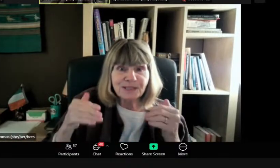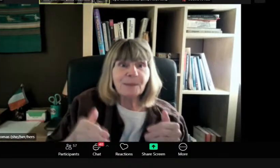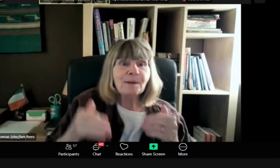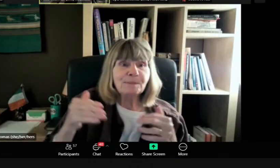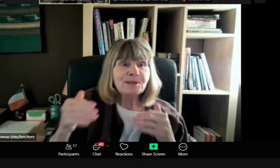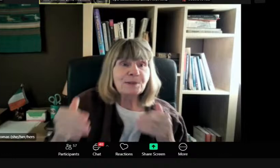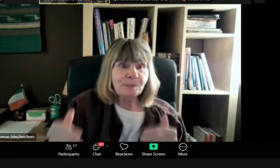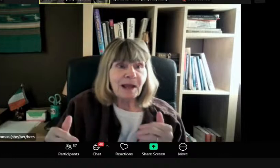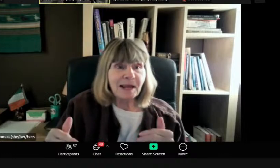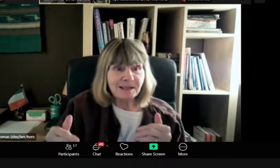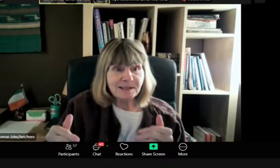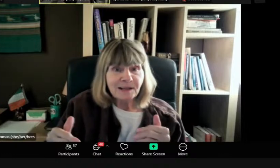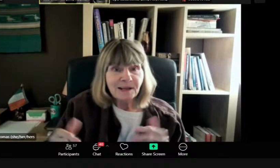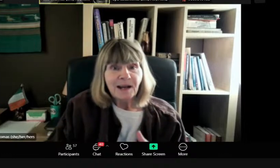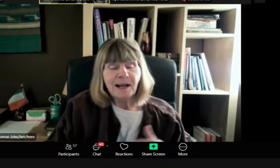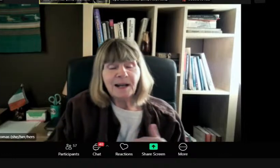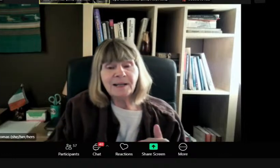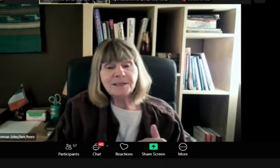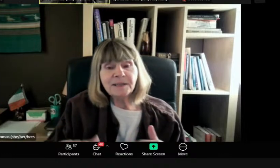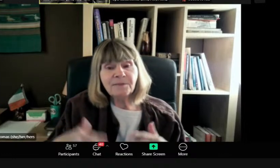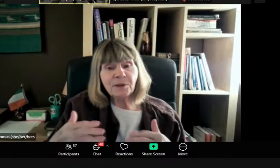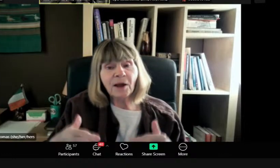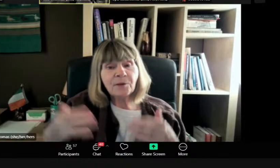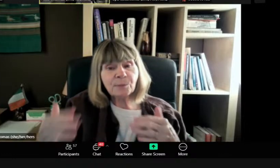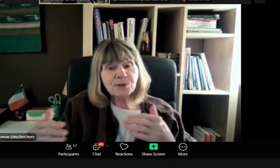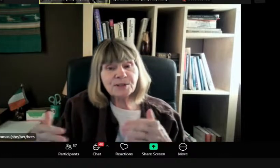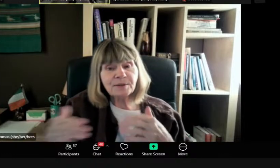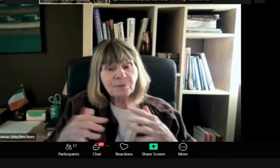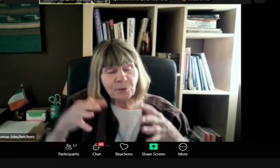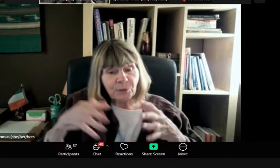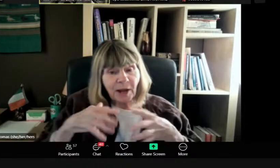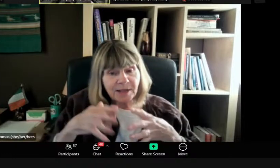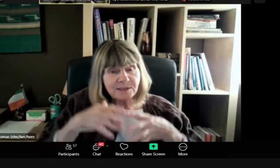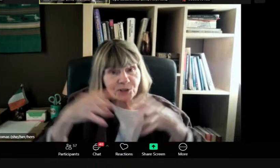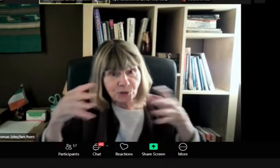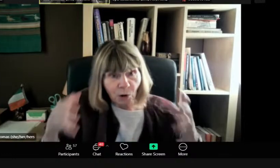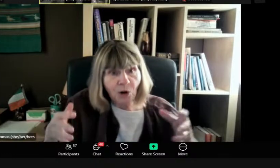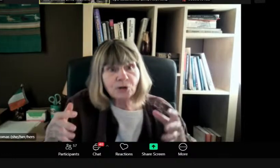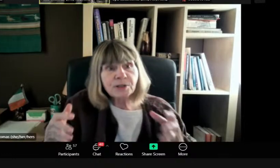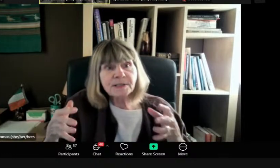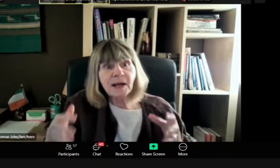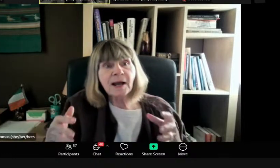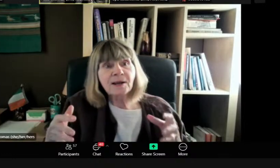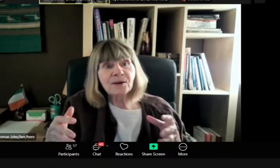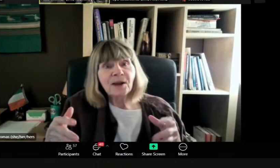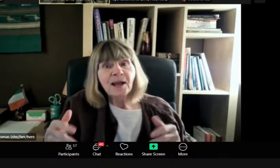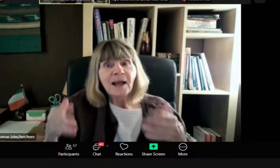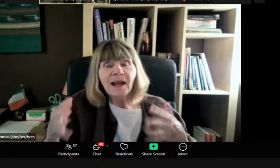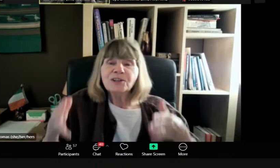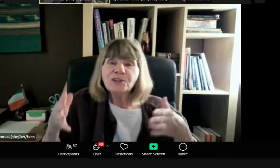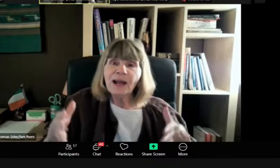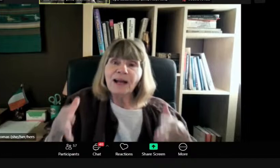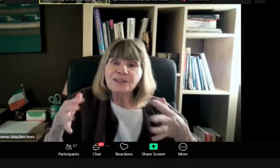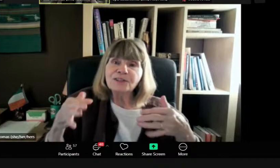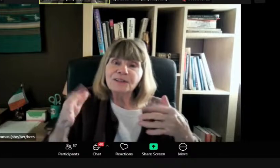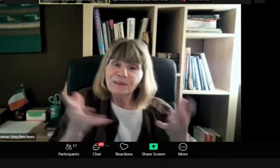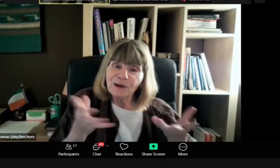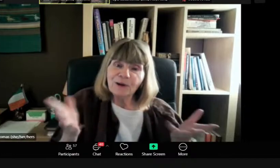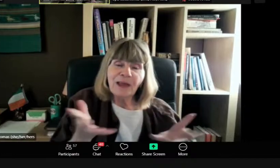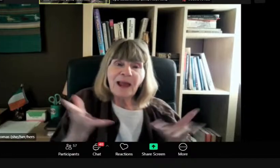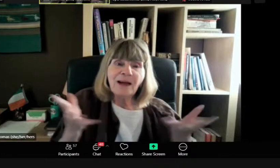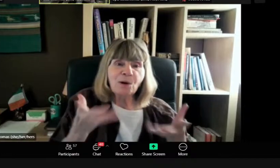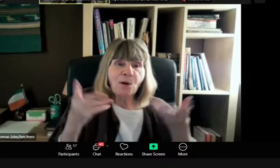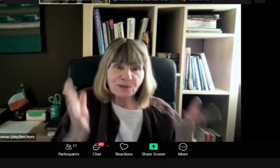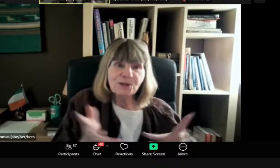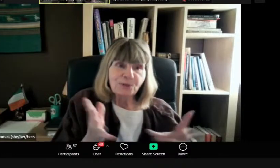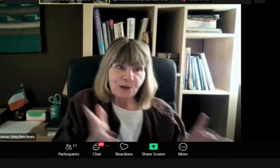sort of step up to the plate. And if the other person who has a stronger desire actually has to, you know,